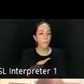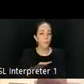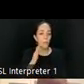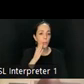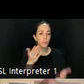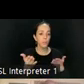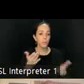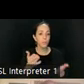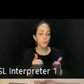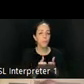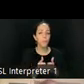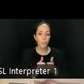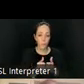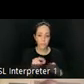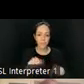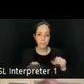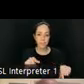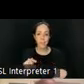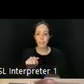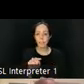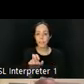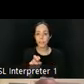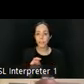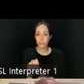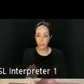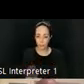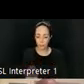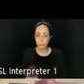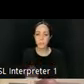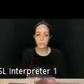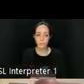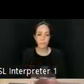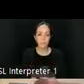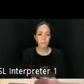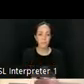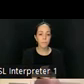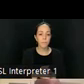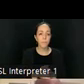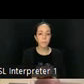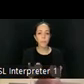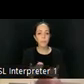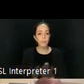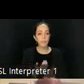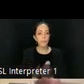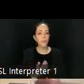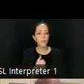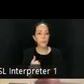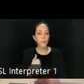with staggered terms. A, the new members can be onboarded by existing